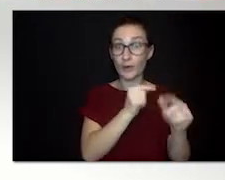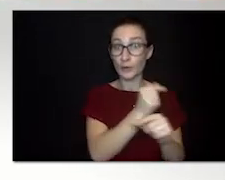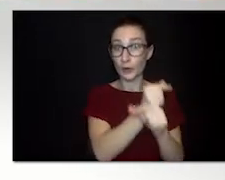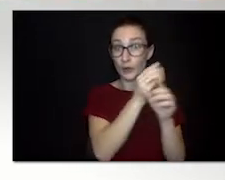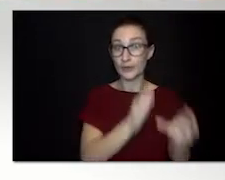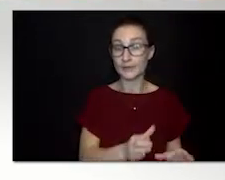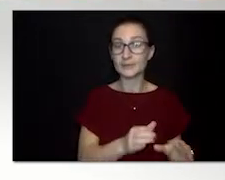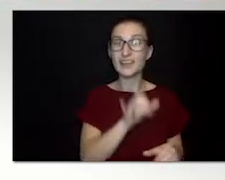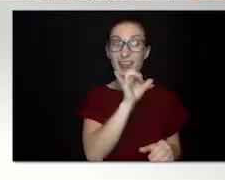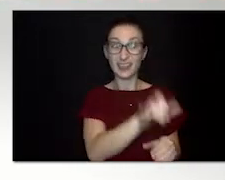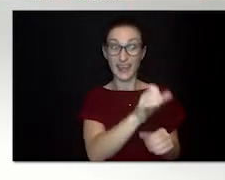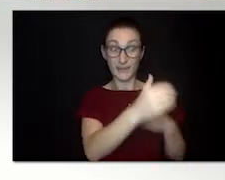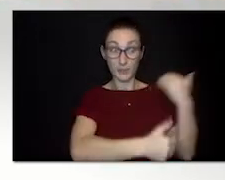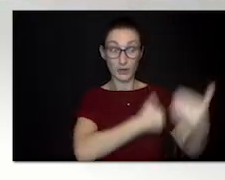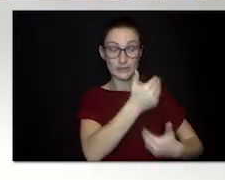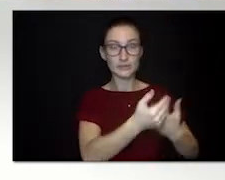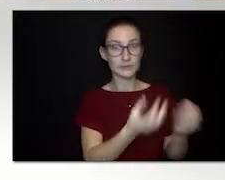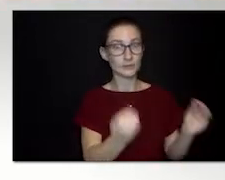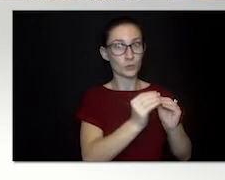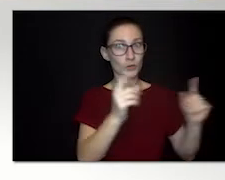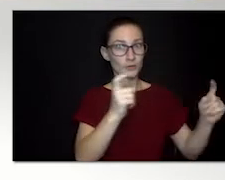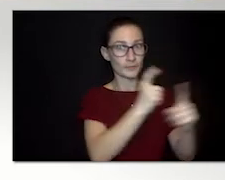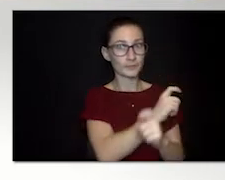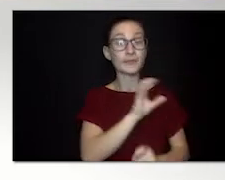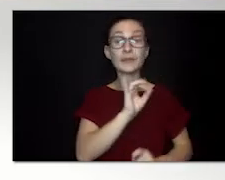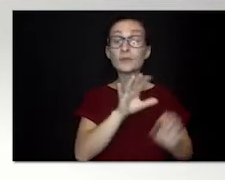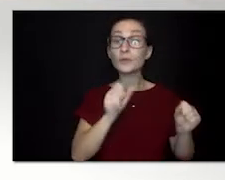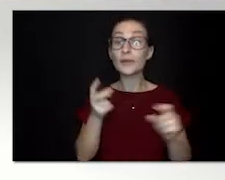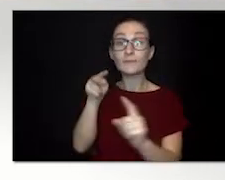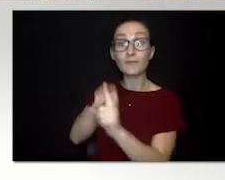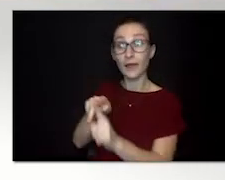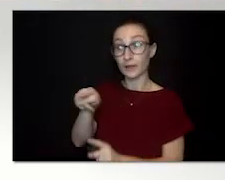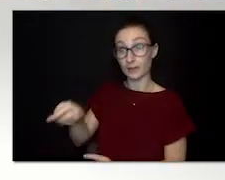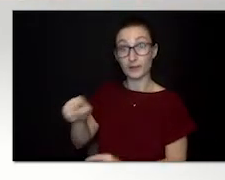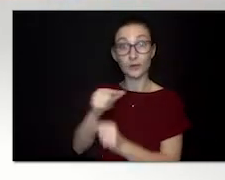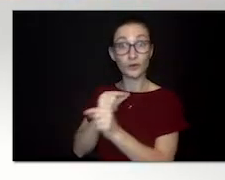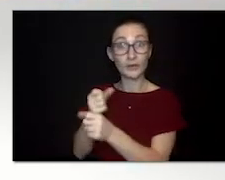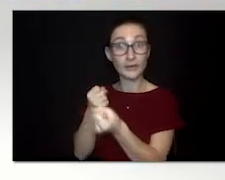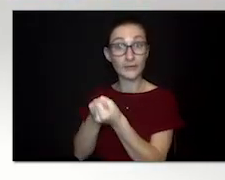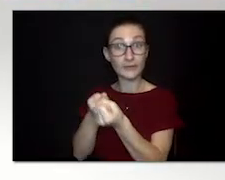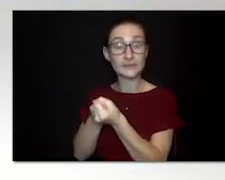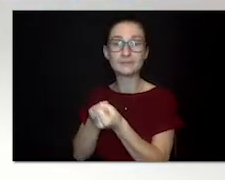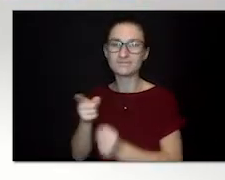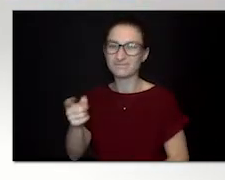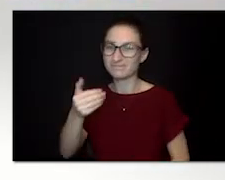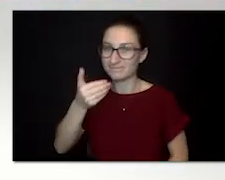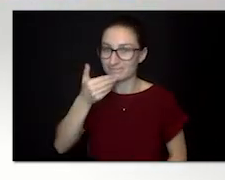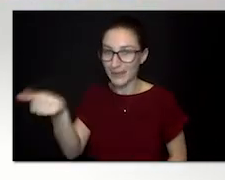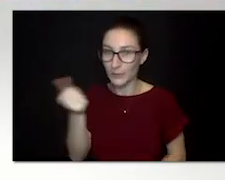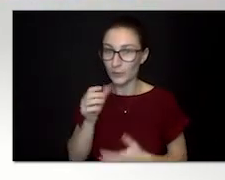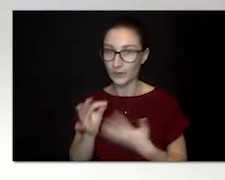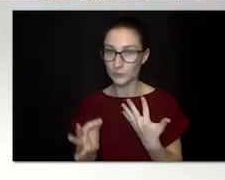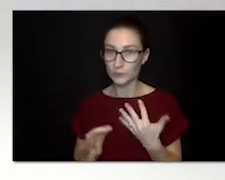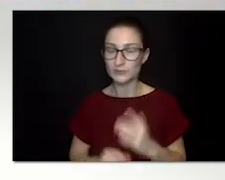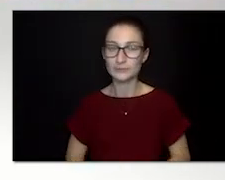a longer, more complicated process. So if we can file for guardian advocacy, that's usually the better route